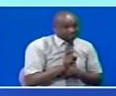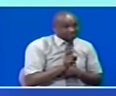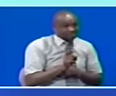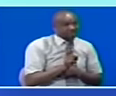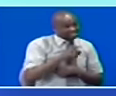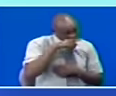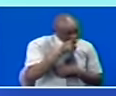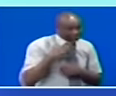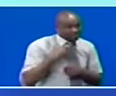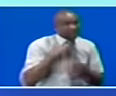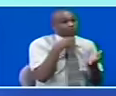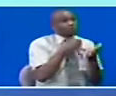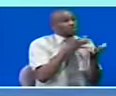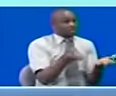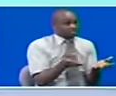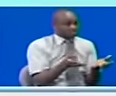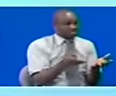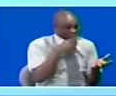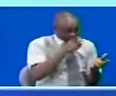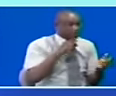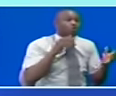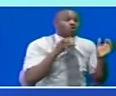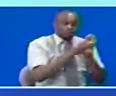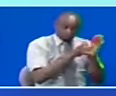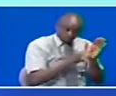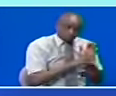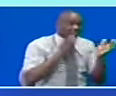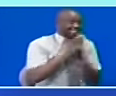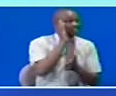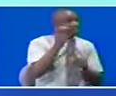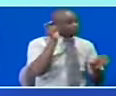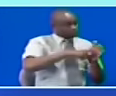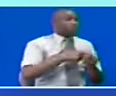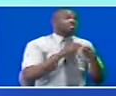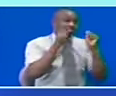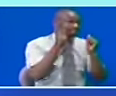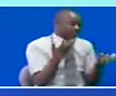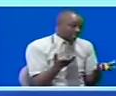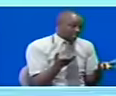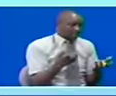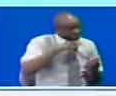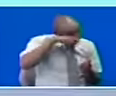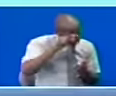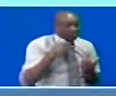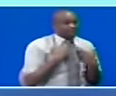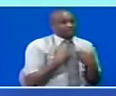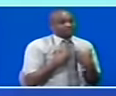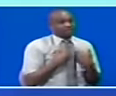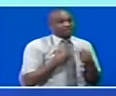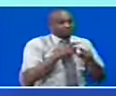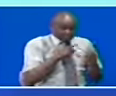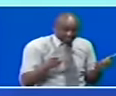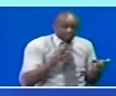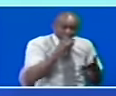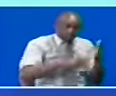because they have been denied their constitutional right to join a union of their choice. So actually they feel that they're orphaned. But